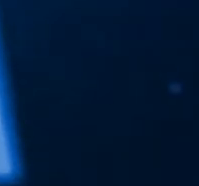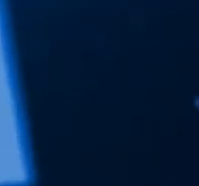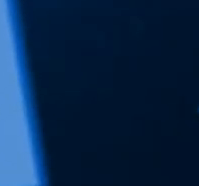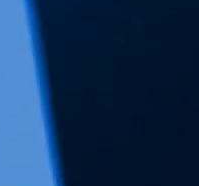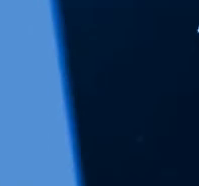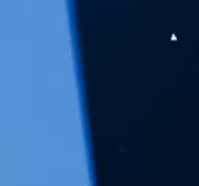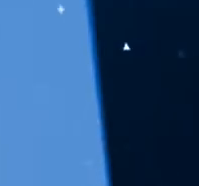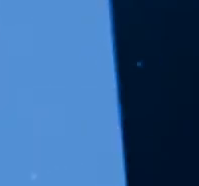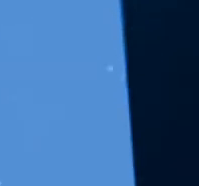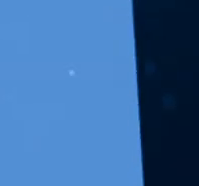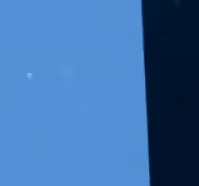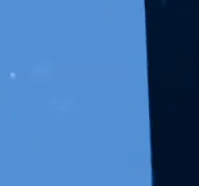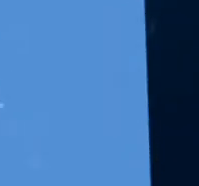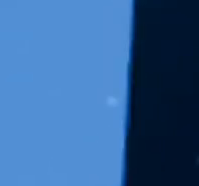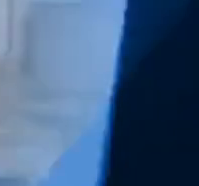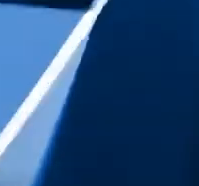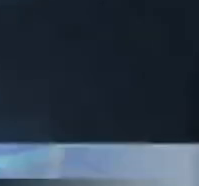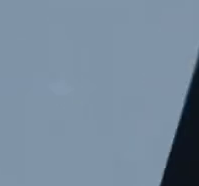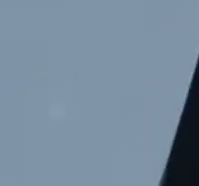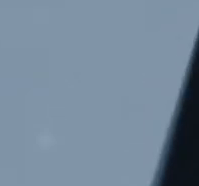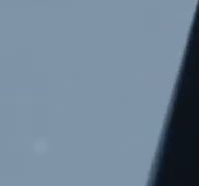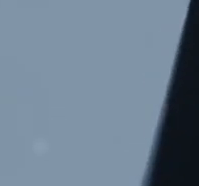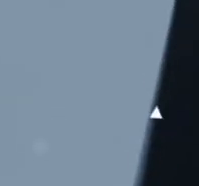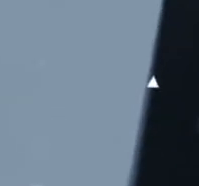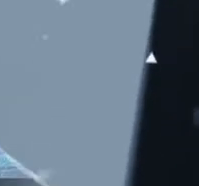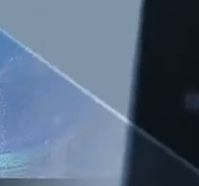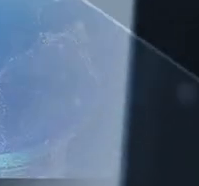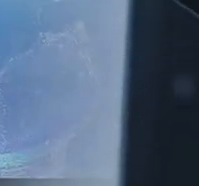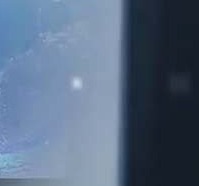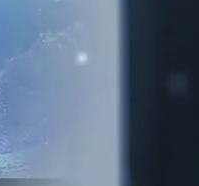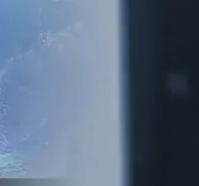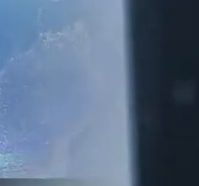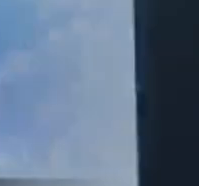Being risky means we sinalo buwa kwayo kulula.